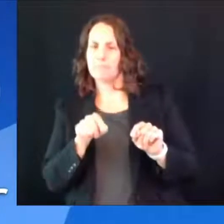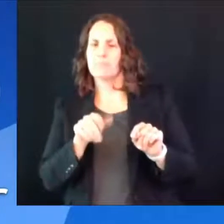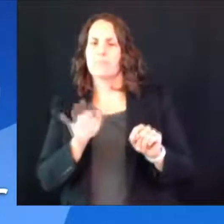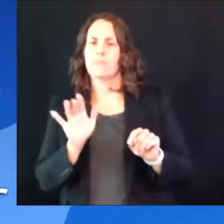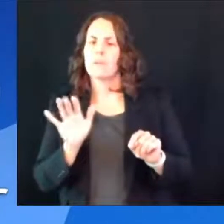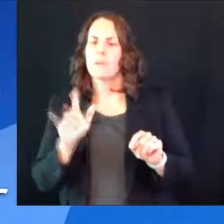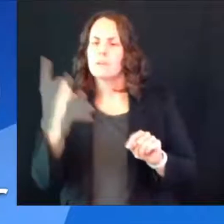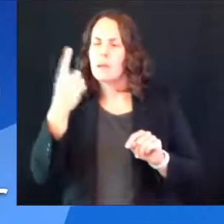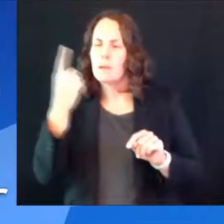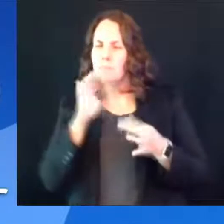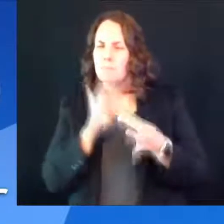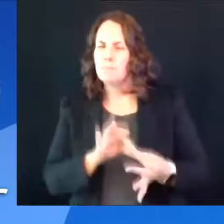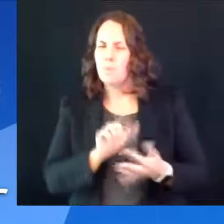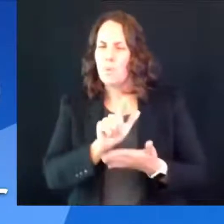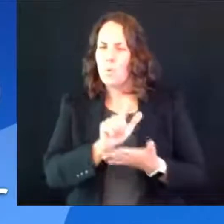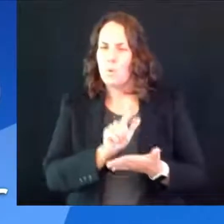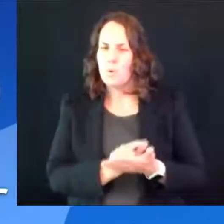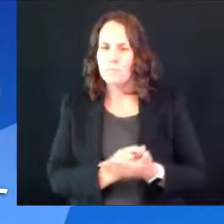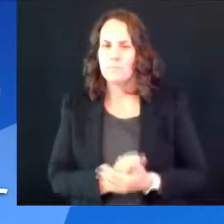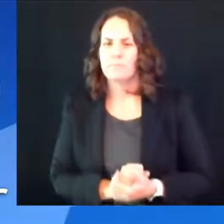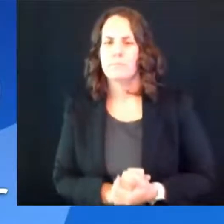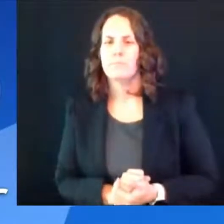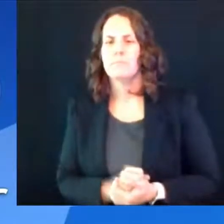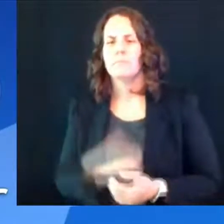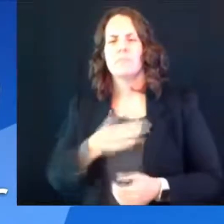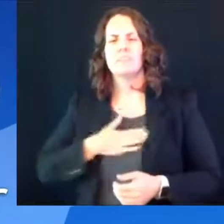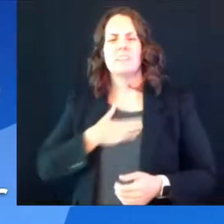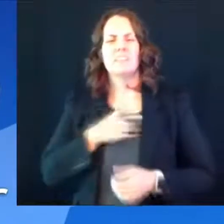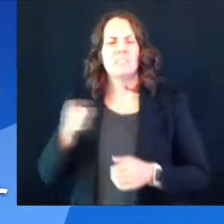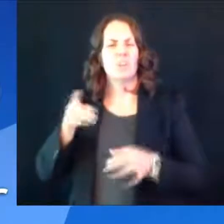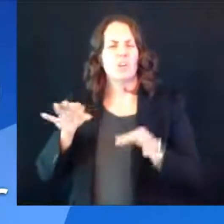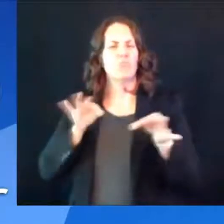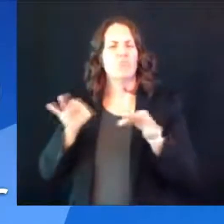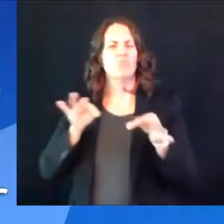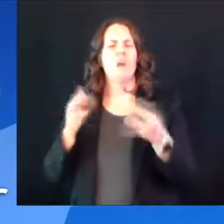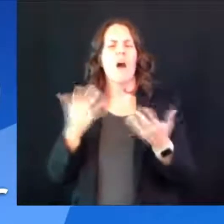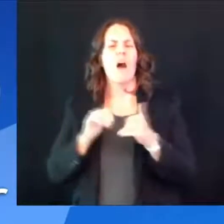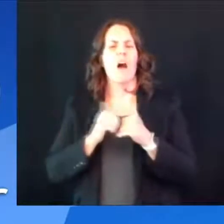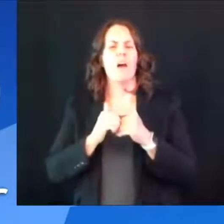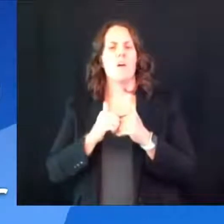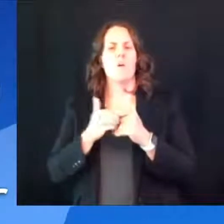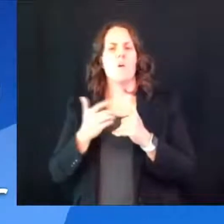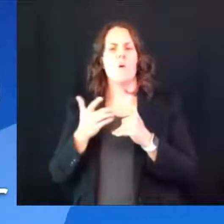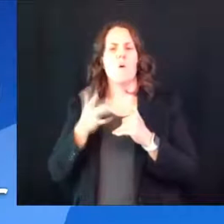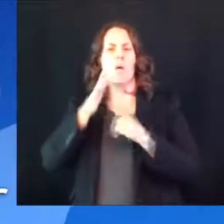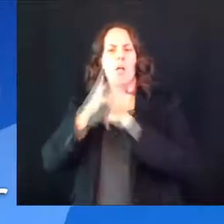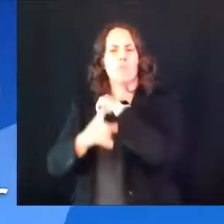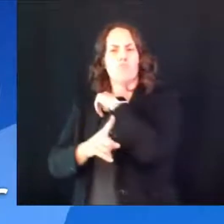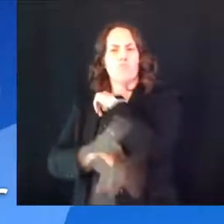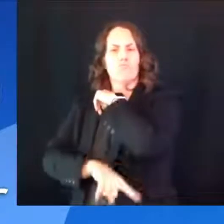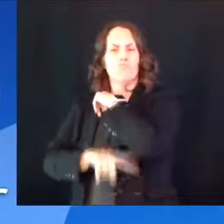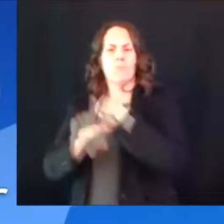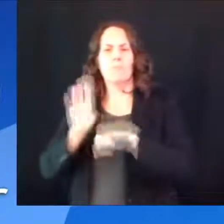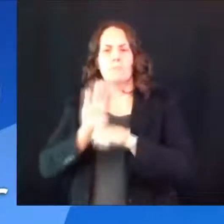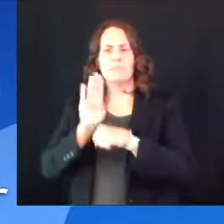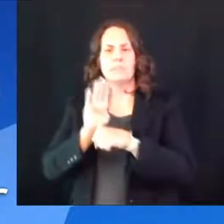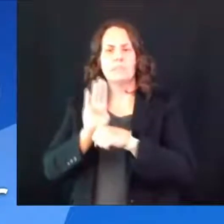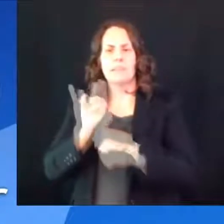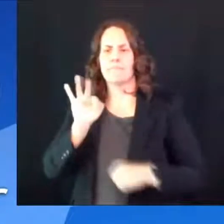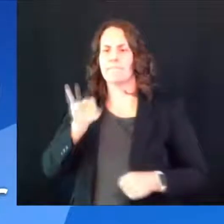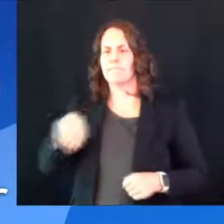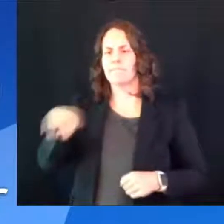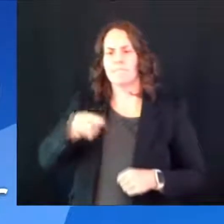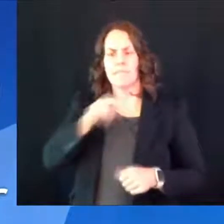penalties an establishment might face and who will do the enforcing? Sure. This is Ryan Elston. I can answer that